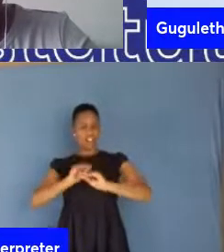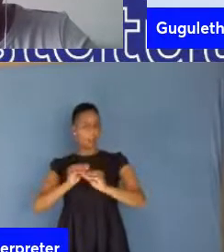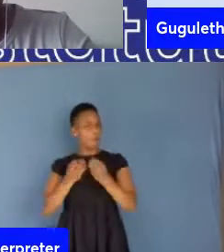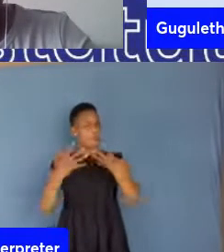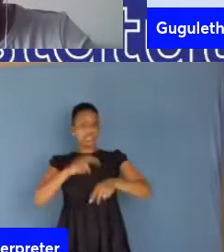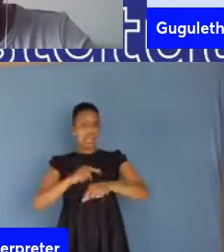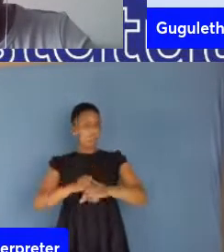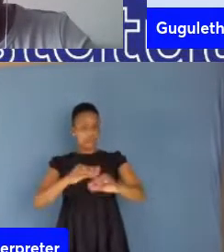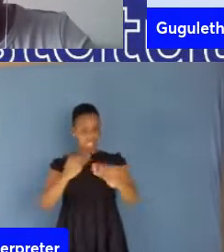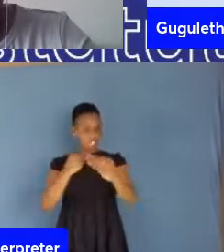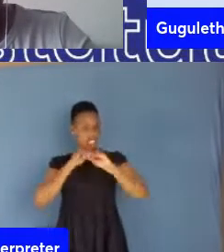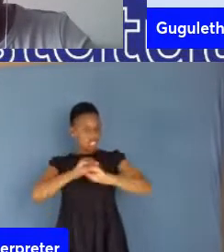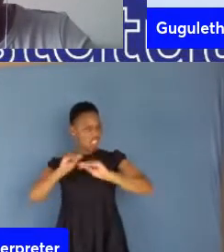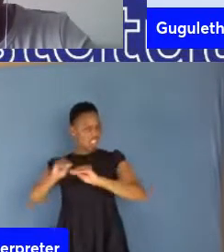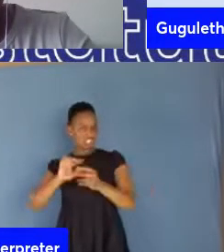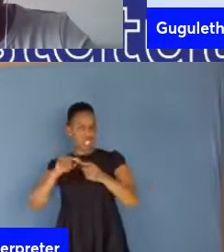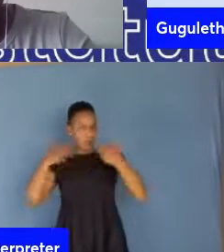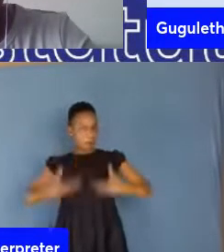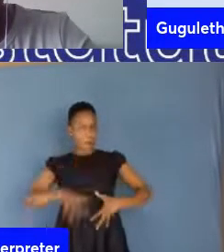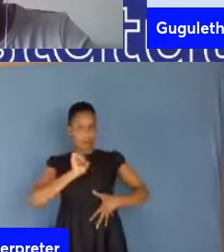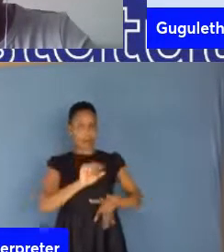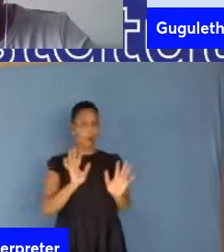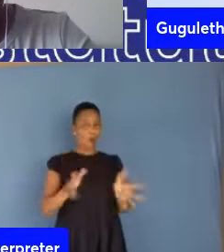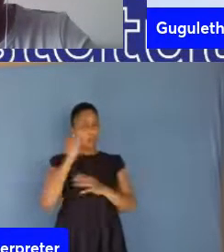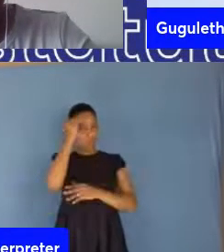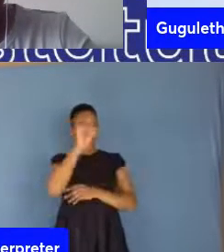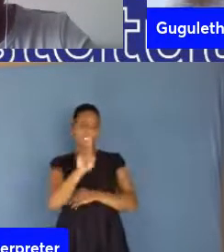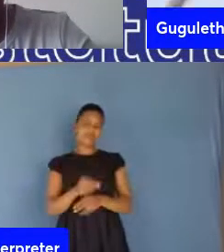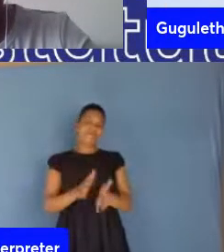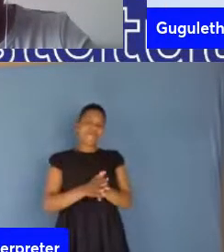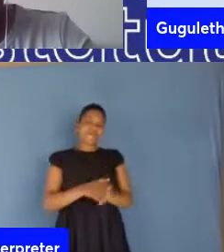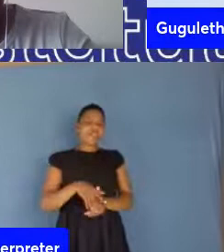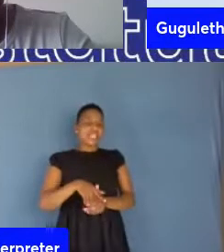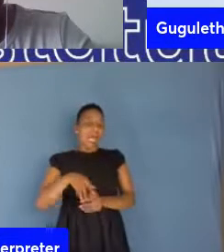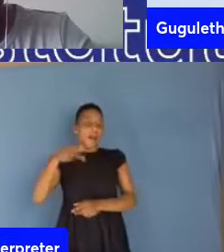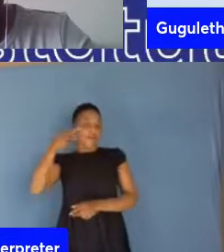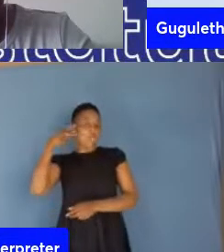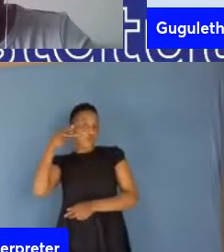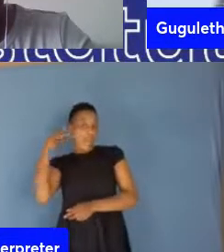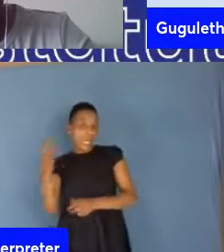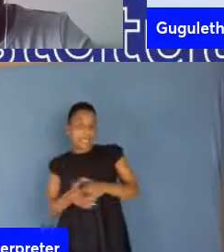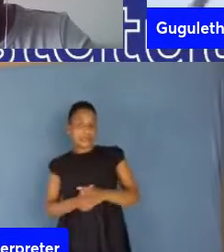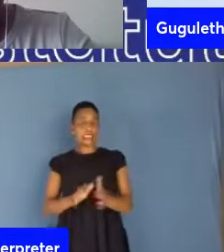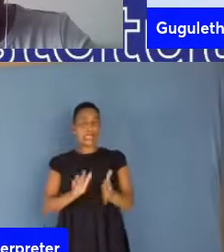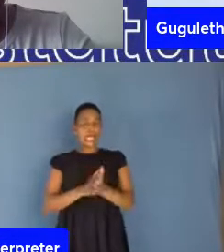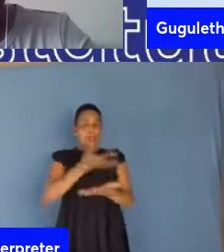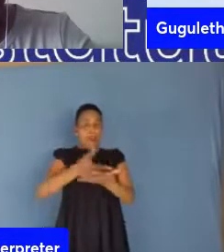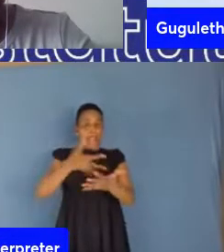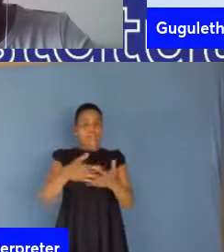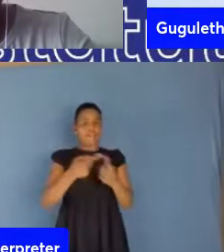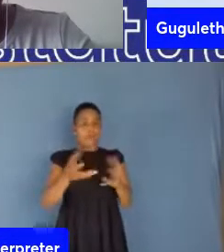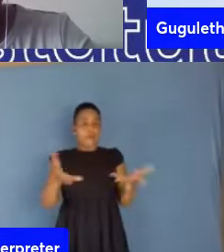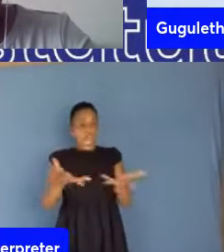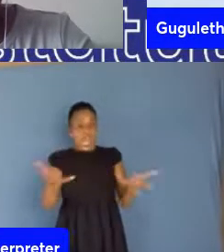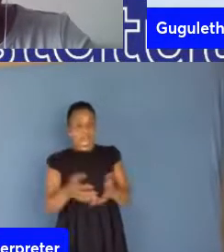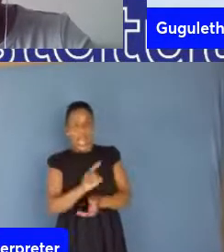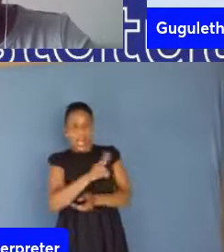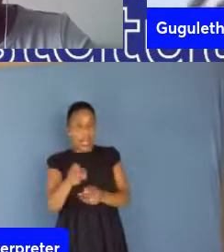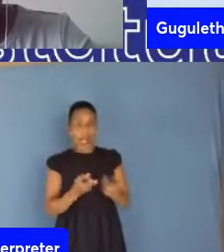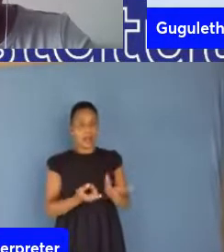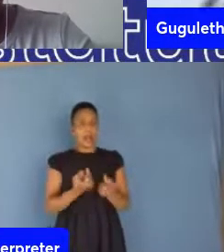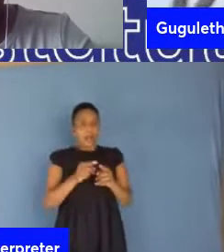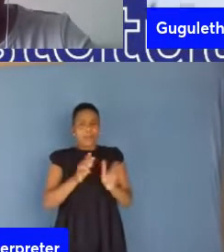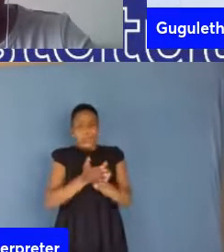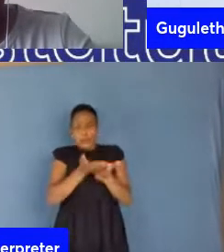they know is that they're menstruating and this blood is coming from wherever it's coming from. They don't know how their